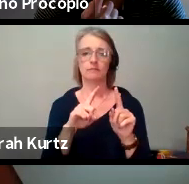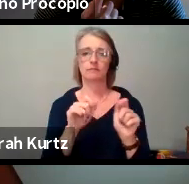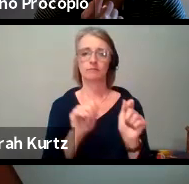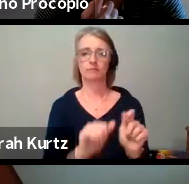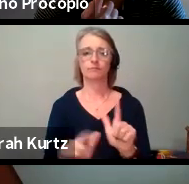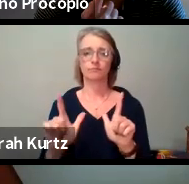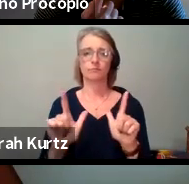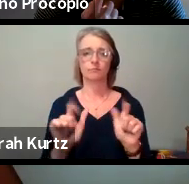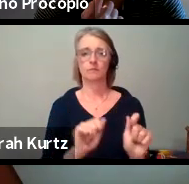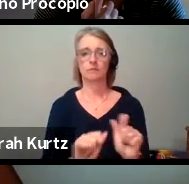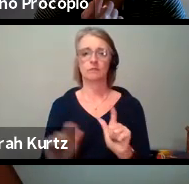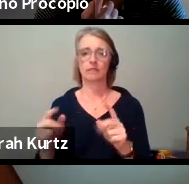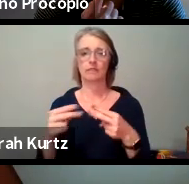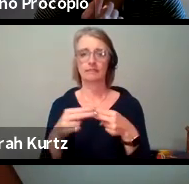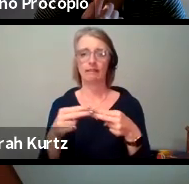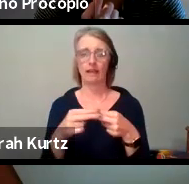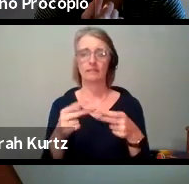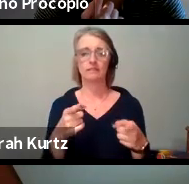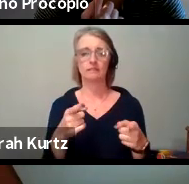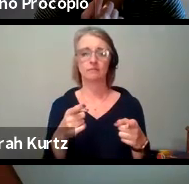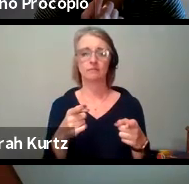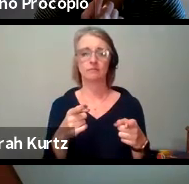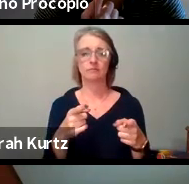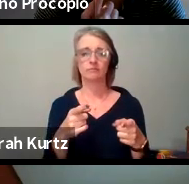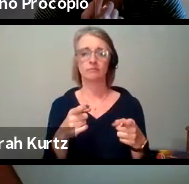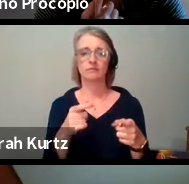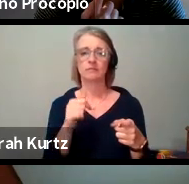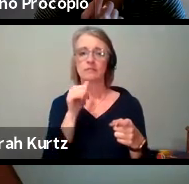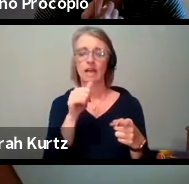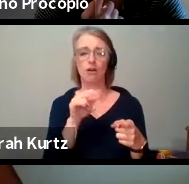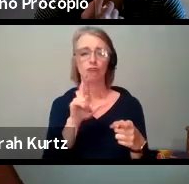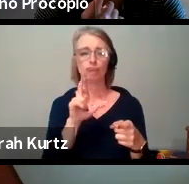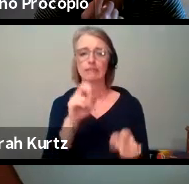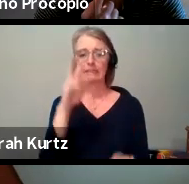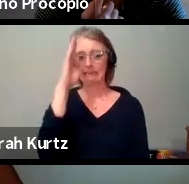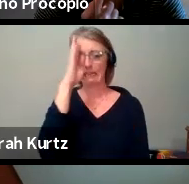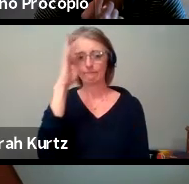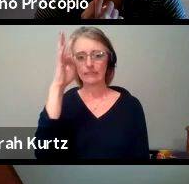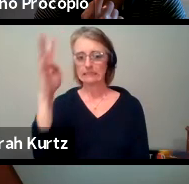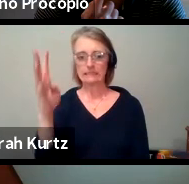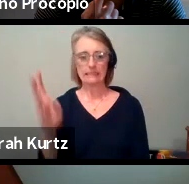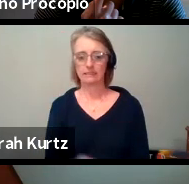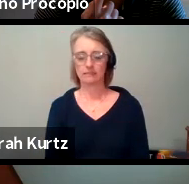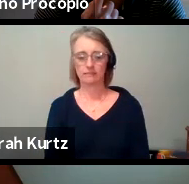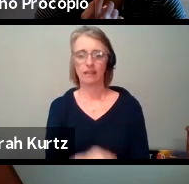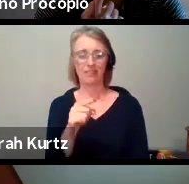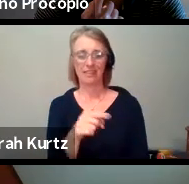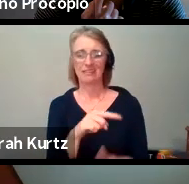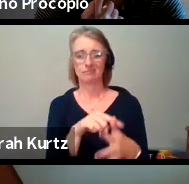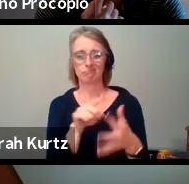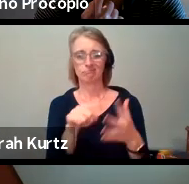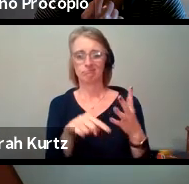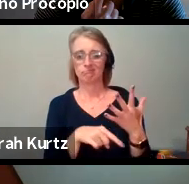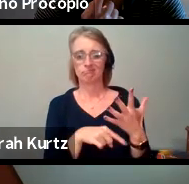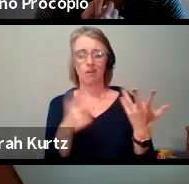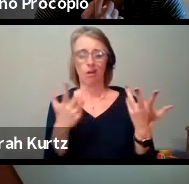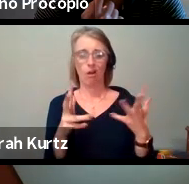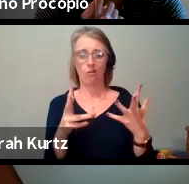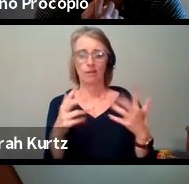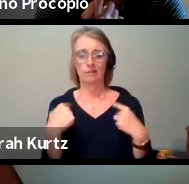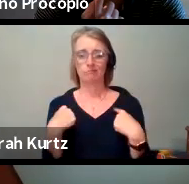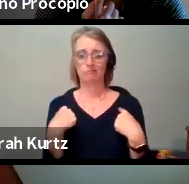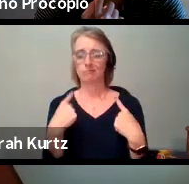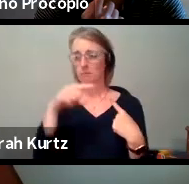I showed, it's not reinventing the wheel. These are things that Black folks have